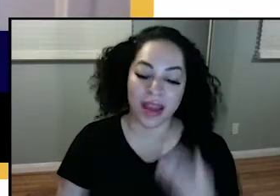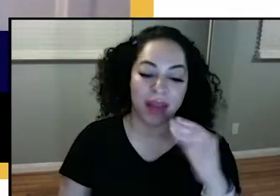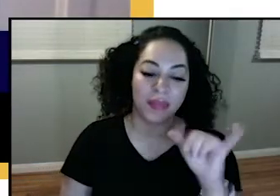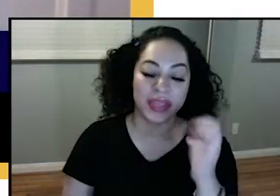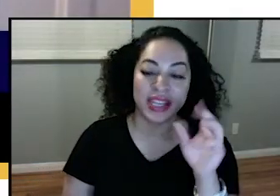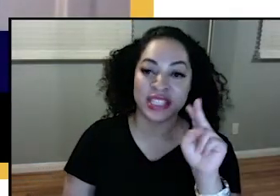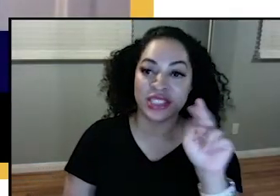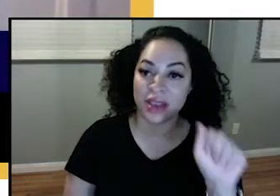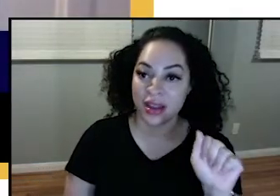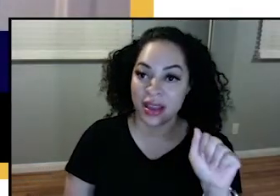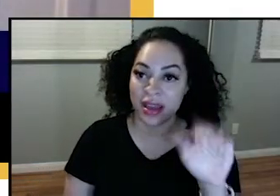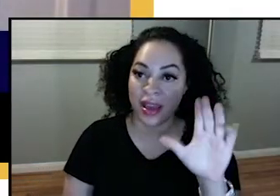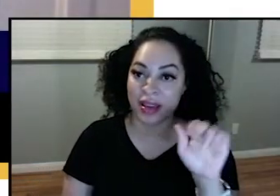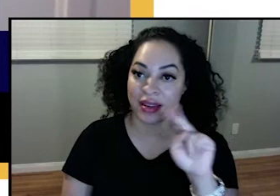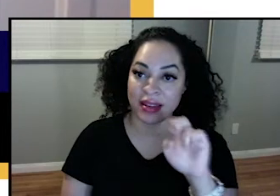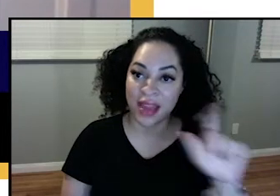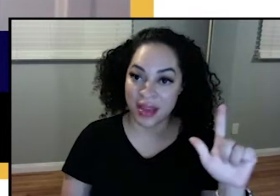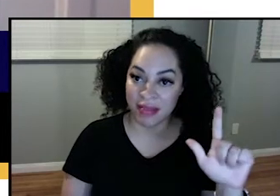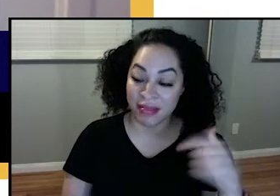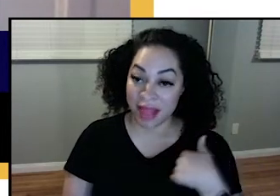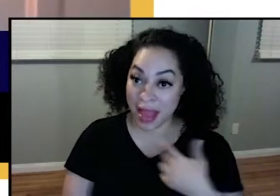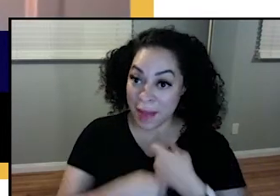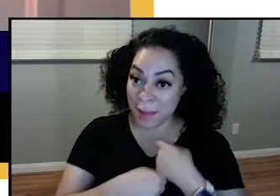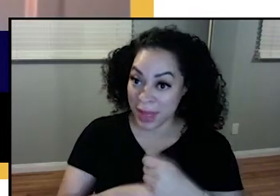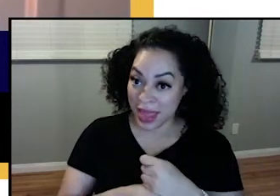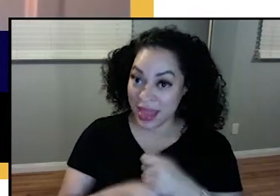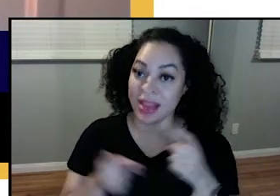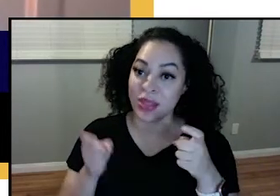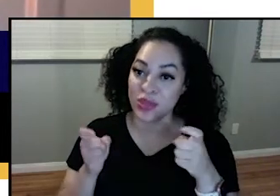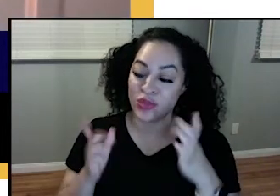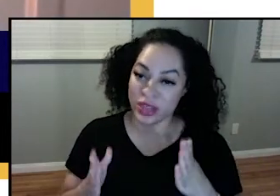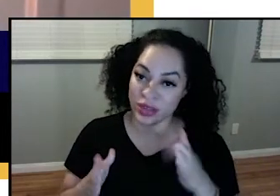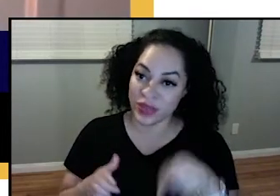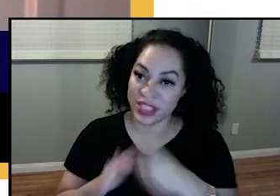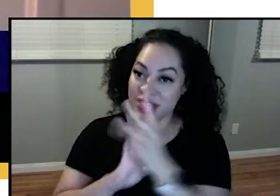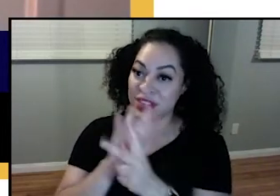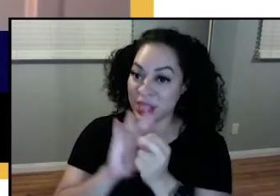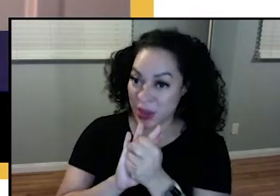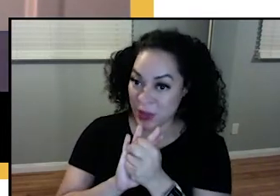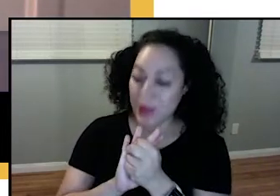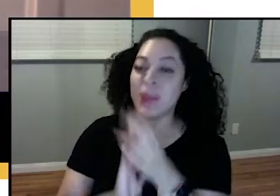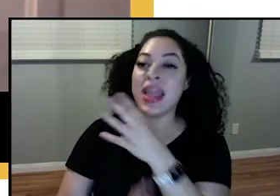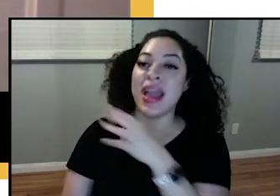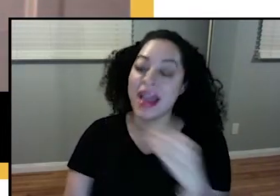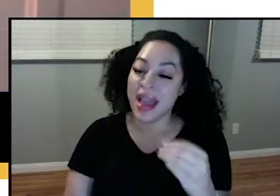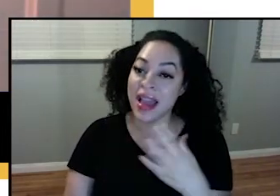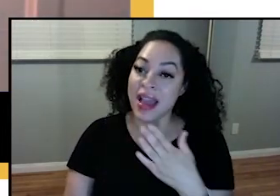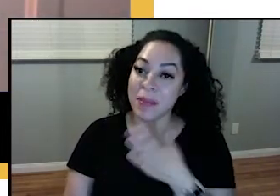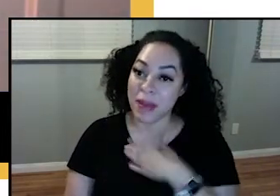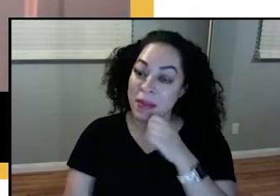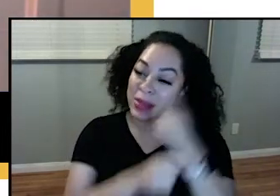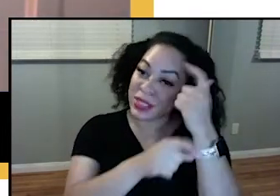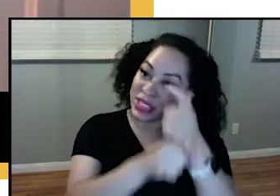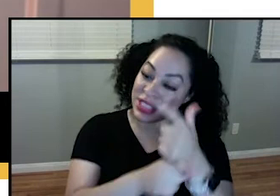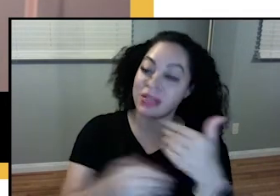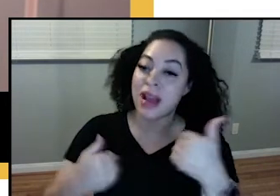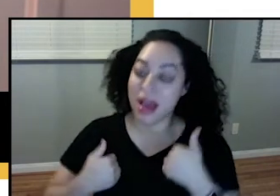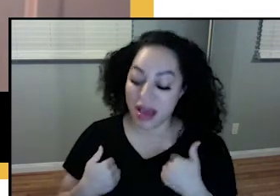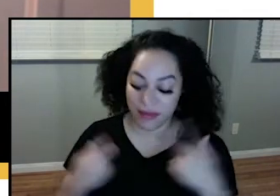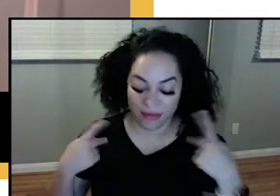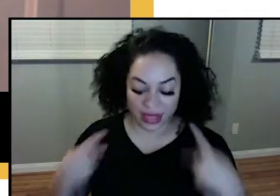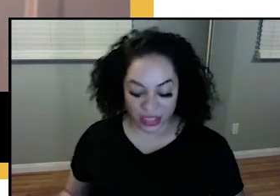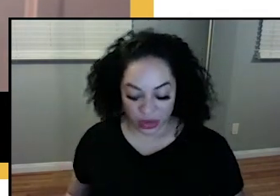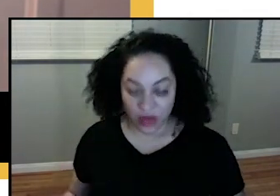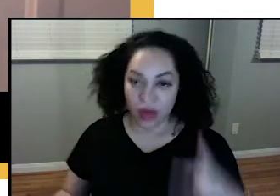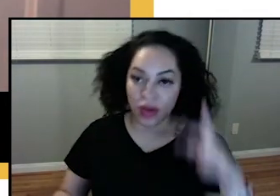Cannell and I put together the video that you are about to watch. My connection to this video is not only that I'm a filmmaker, but also that I am a sibling to someone with